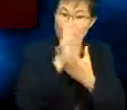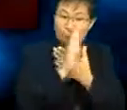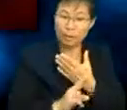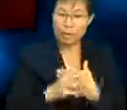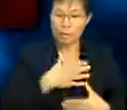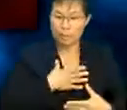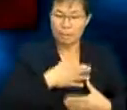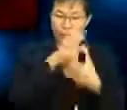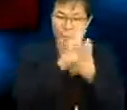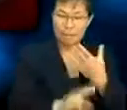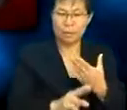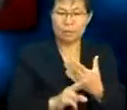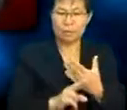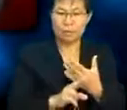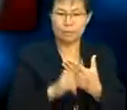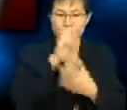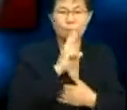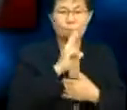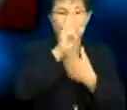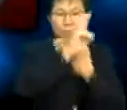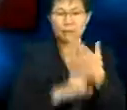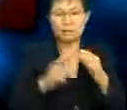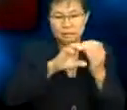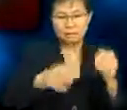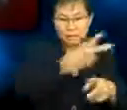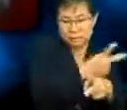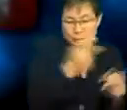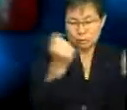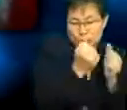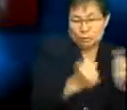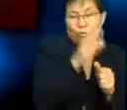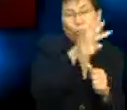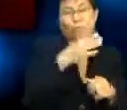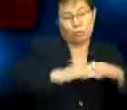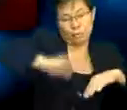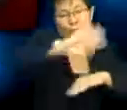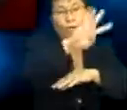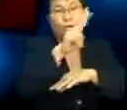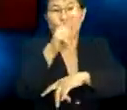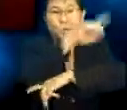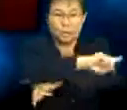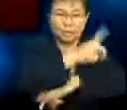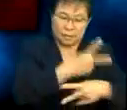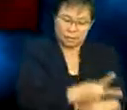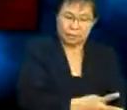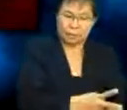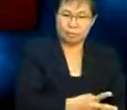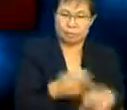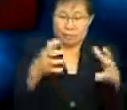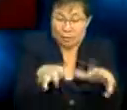red blood cells are stored under refrigeration for a maximum of 42 days.